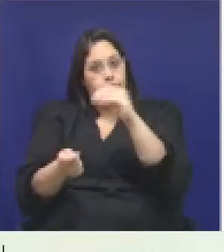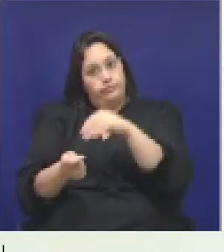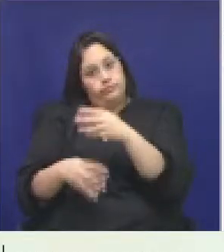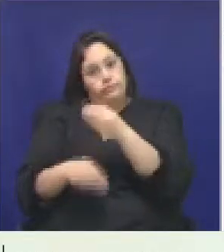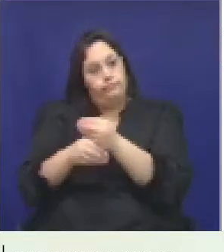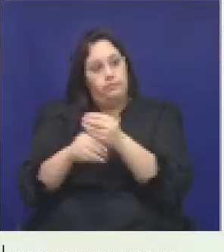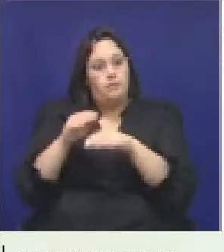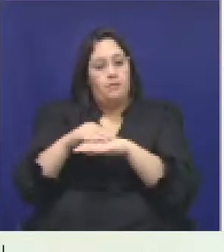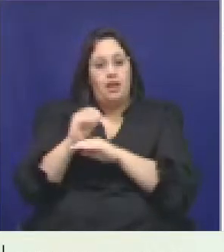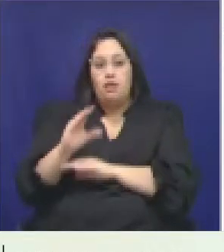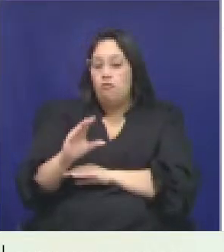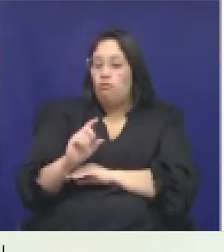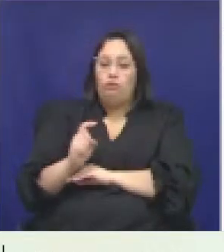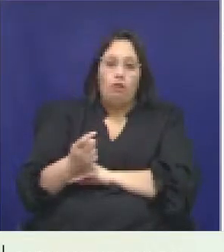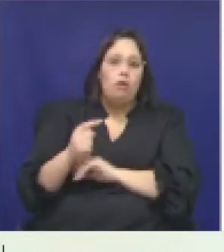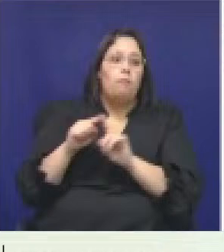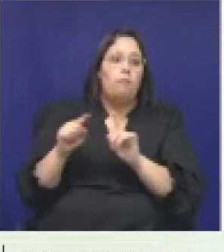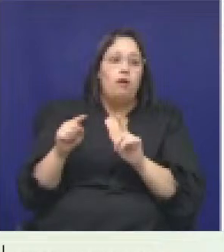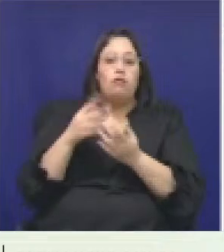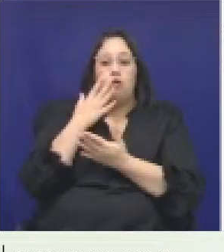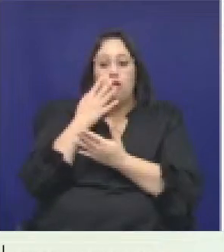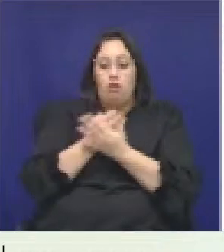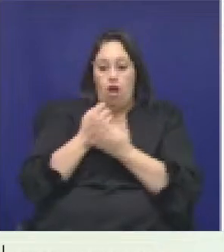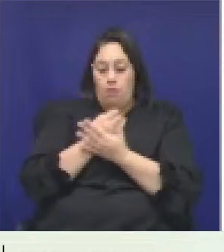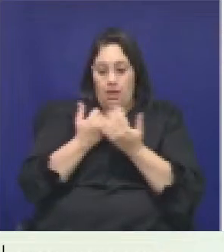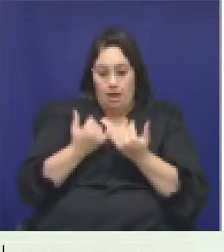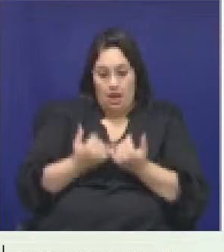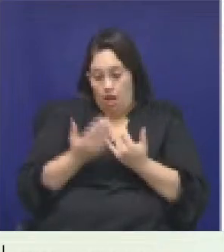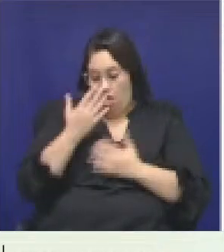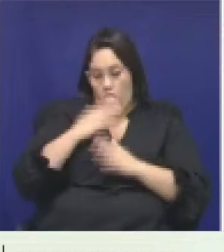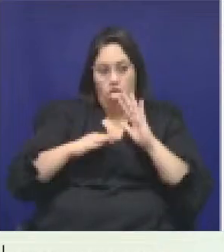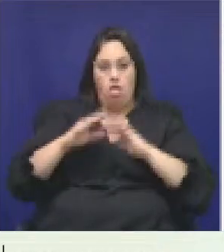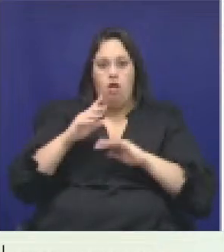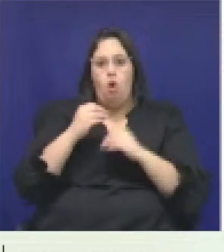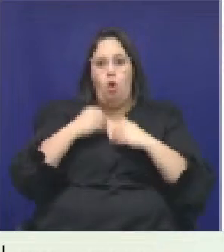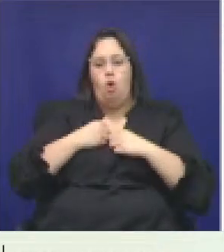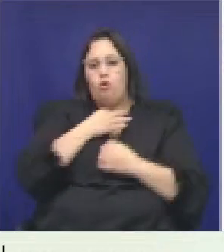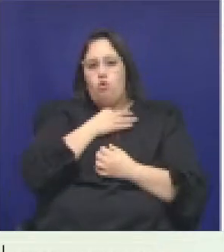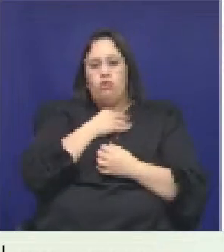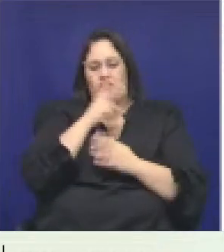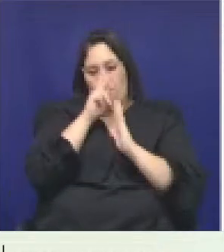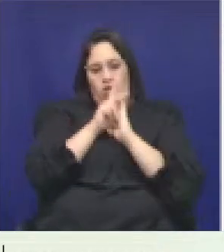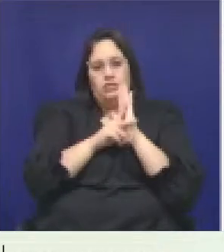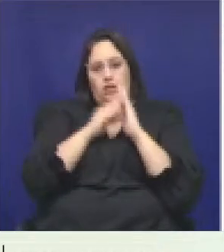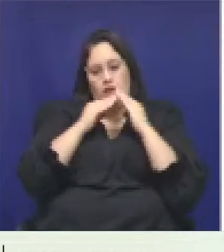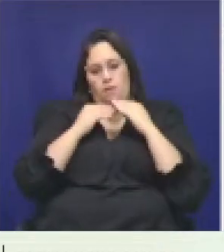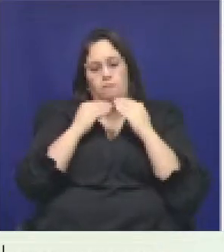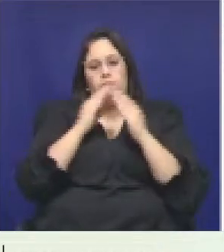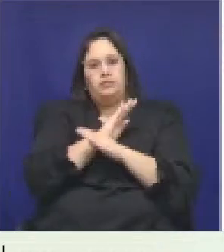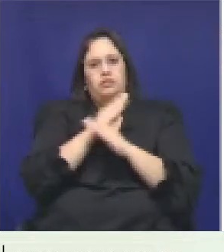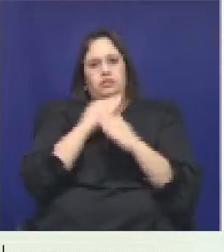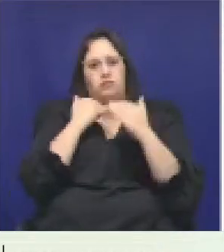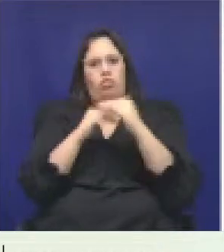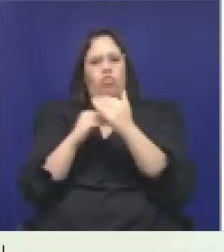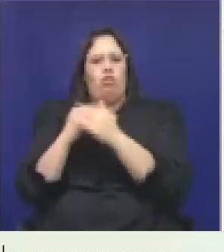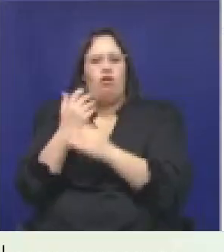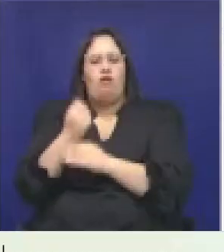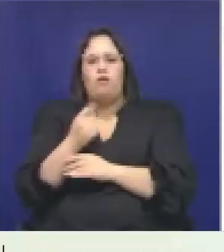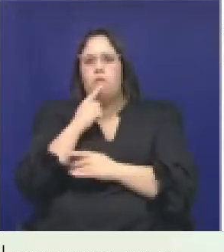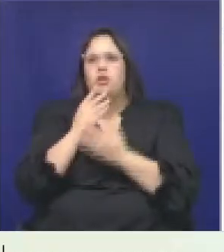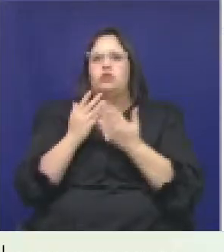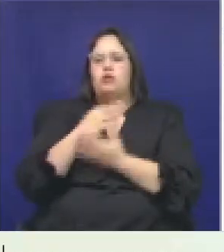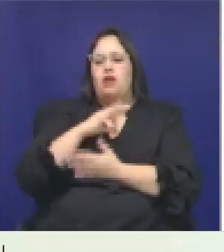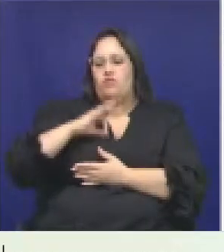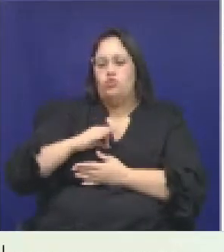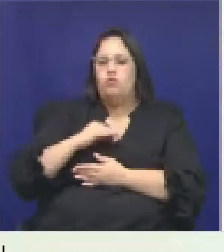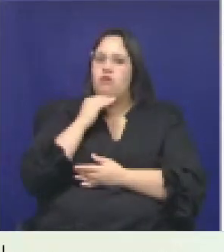money? An ailing economy throttled by onerous policies and restrictions on businesses has not generated the revenue that